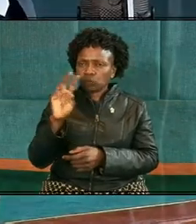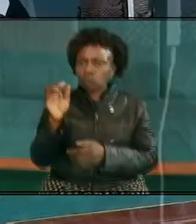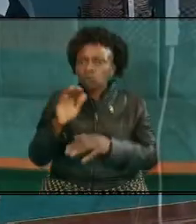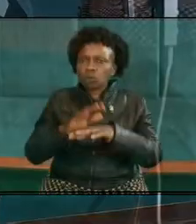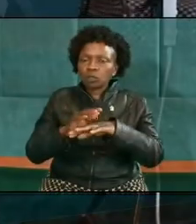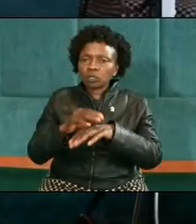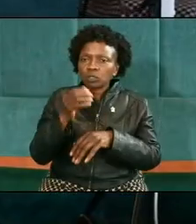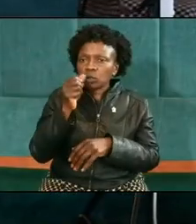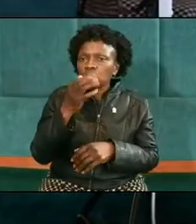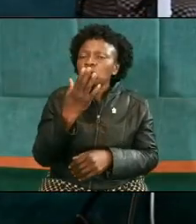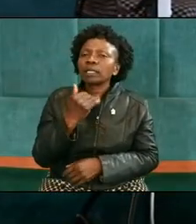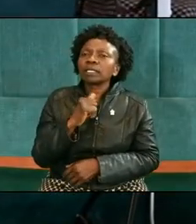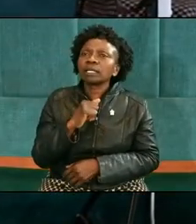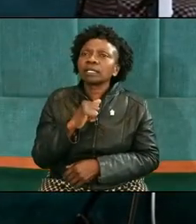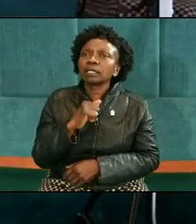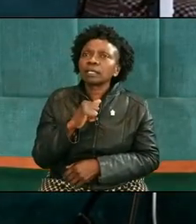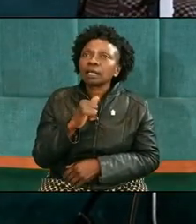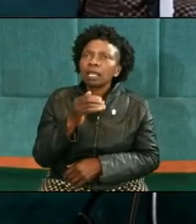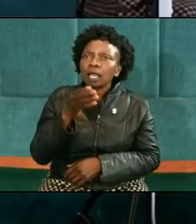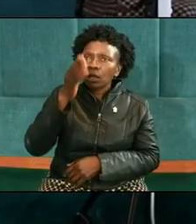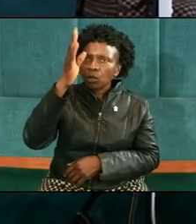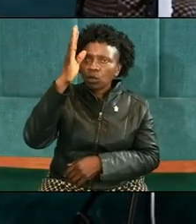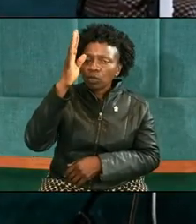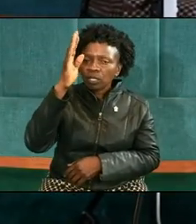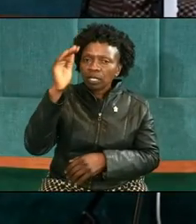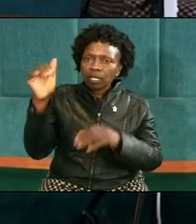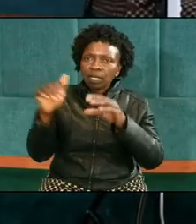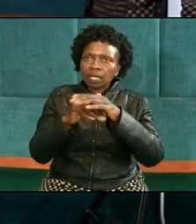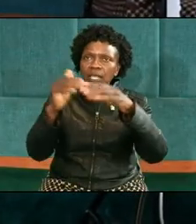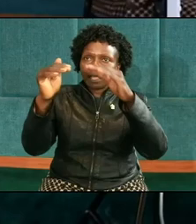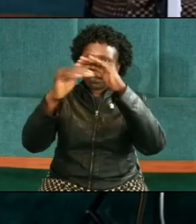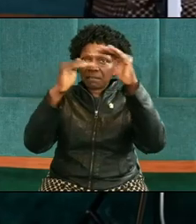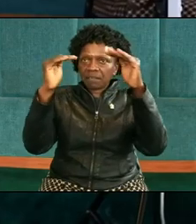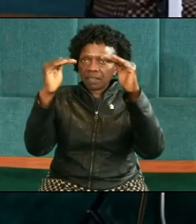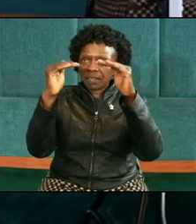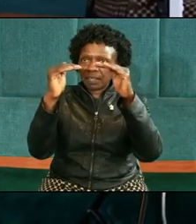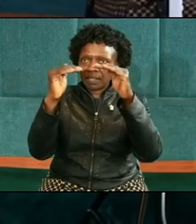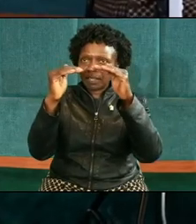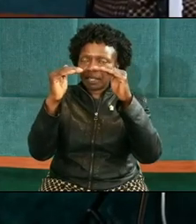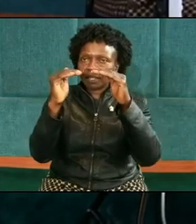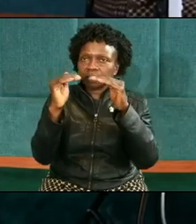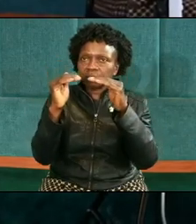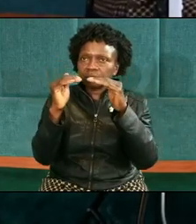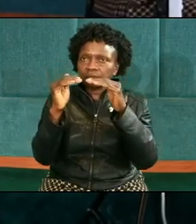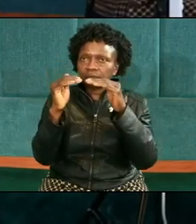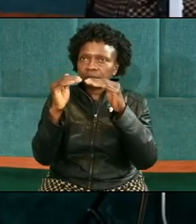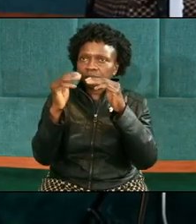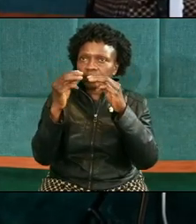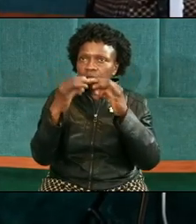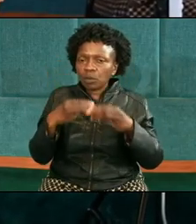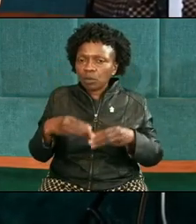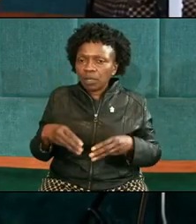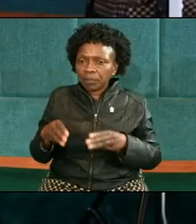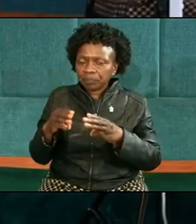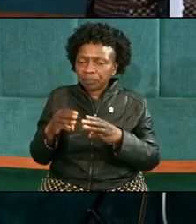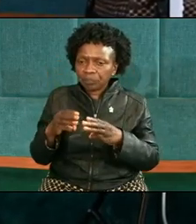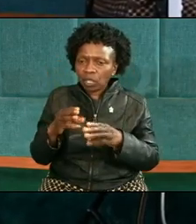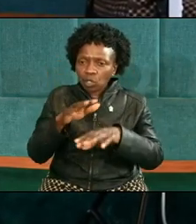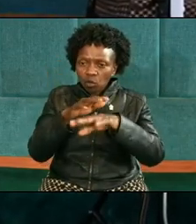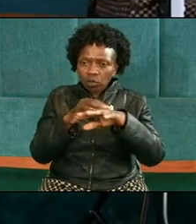So he wanted a God in heaven that when he called down fire from